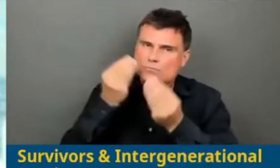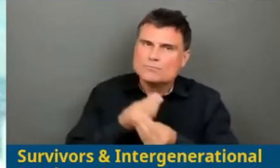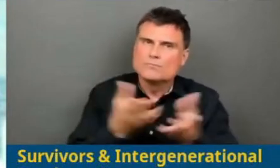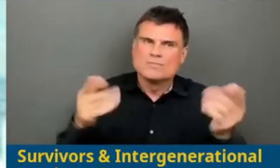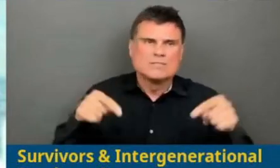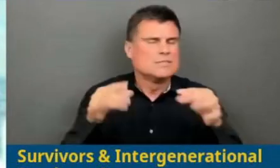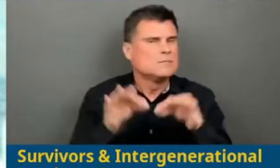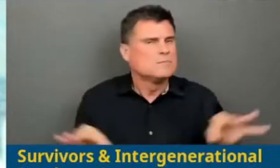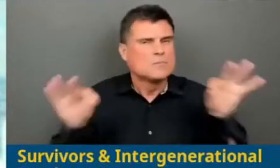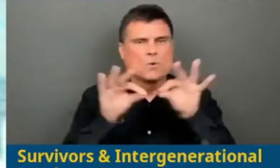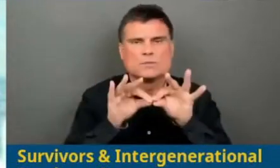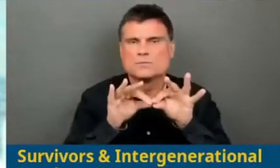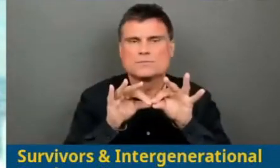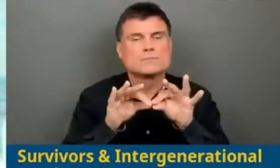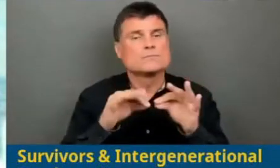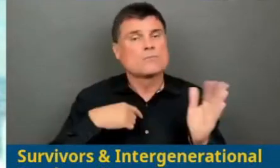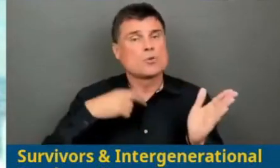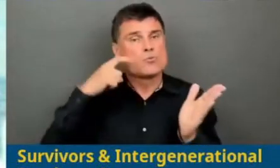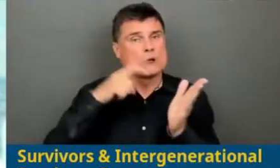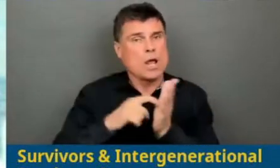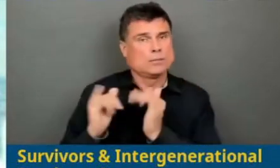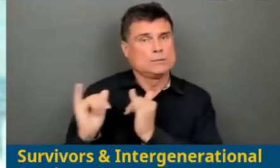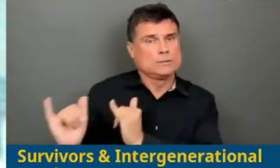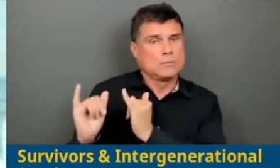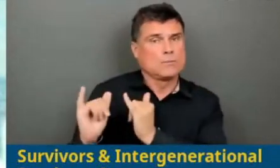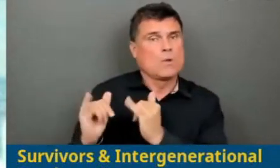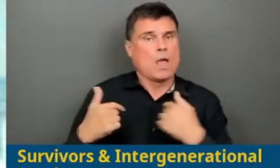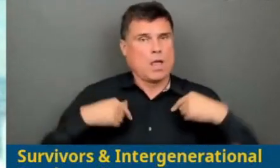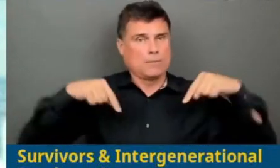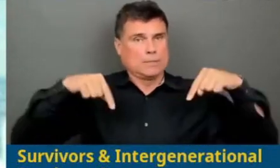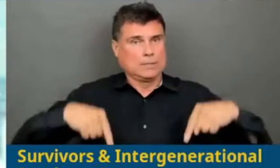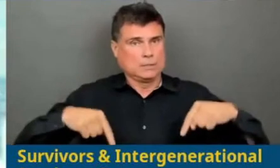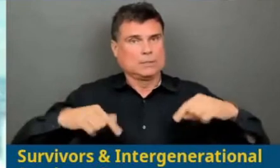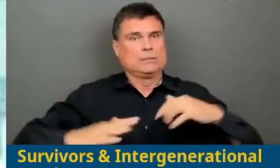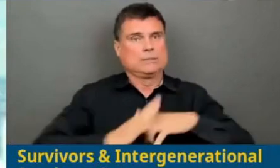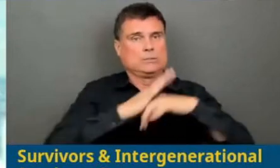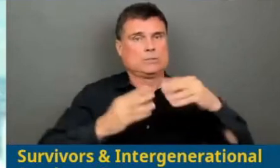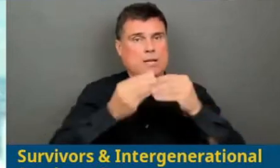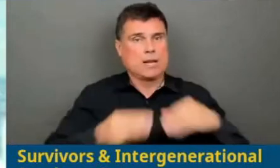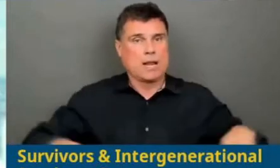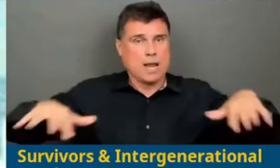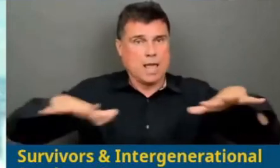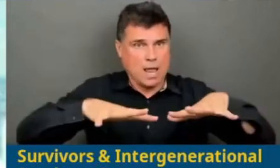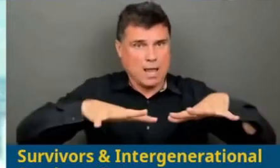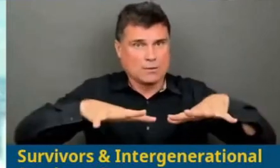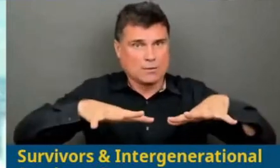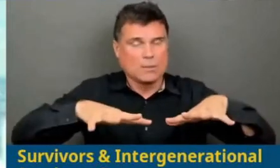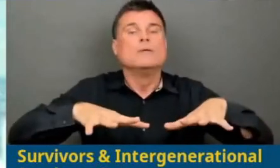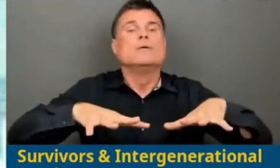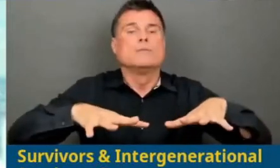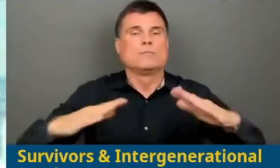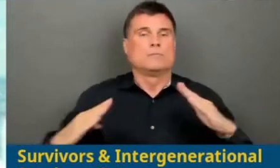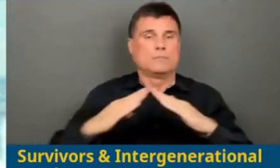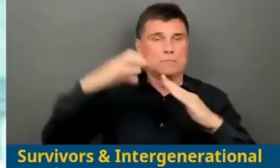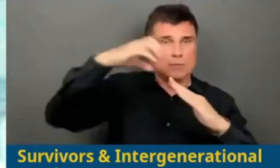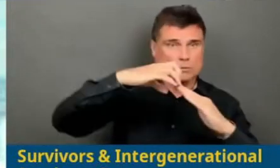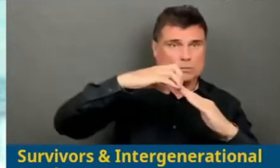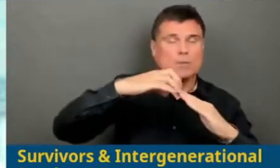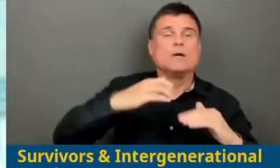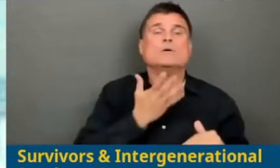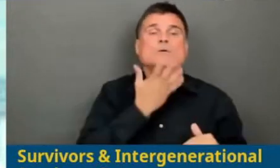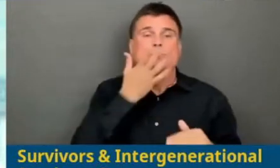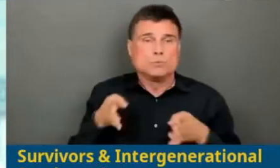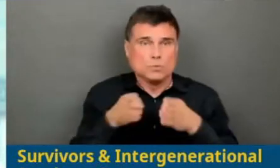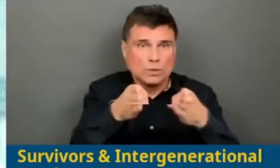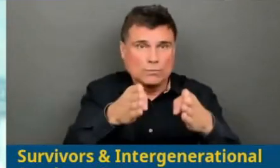acknowledge as well that I'm speaking to you from the traditional territories of the Musqueam, Tsleil-Waututh, and Squamish nations.